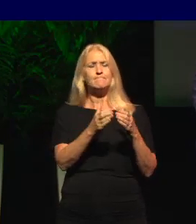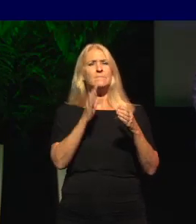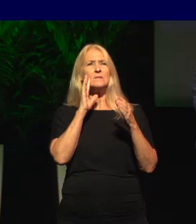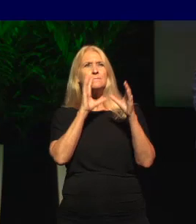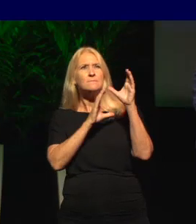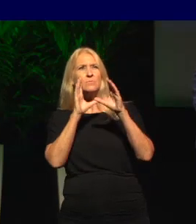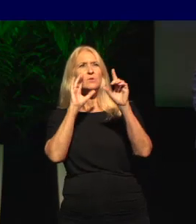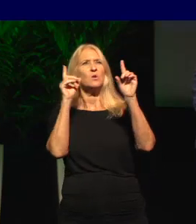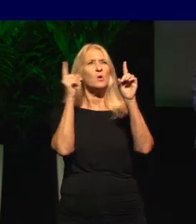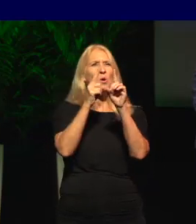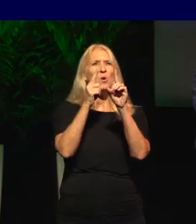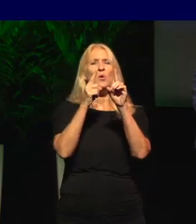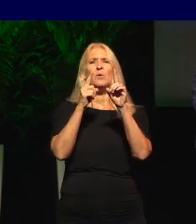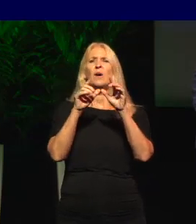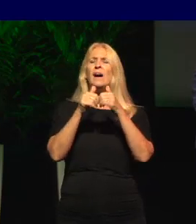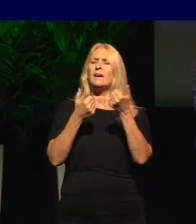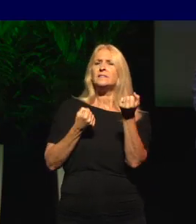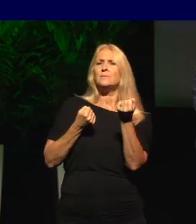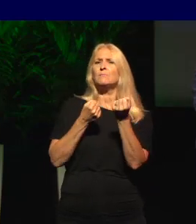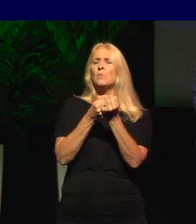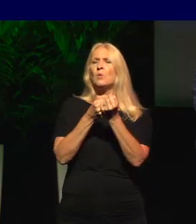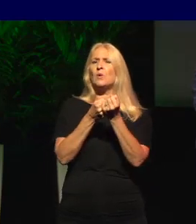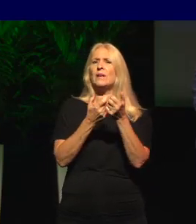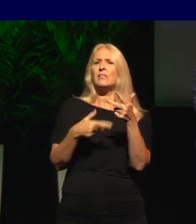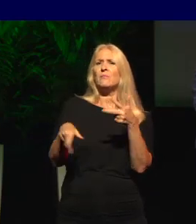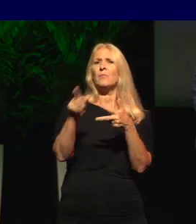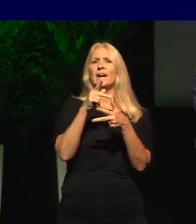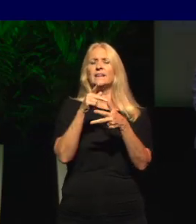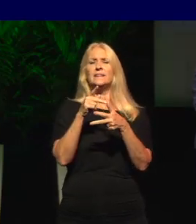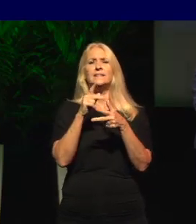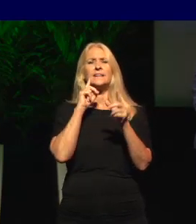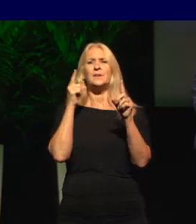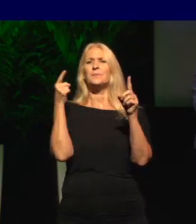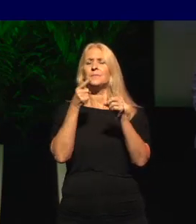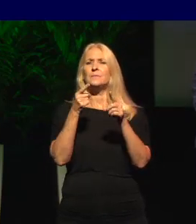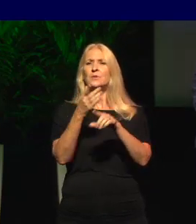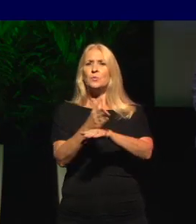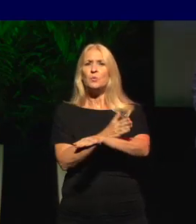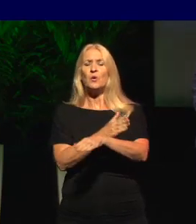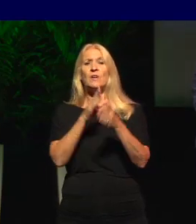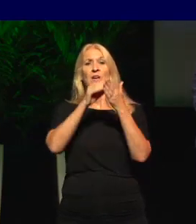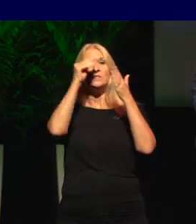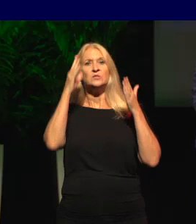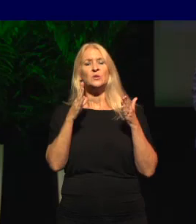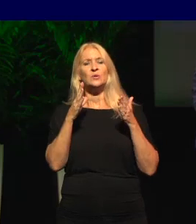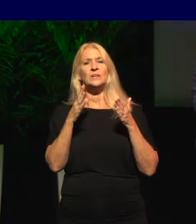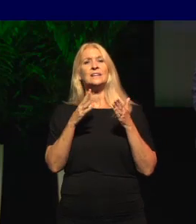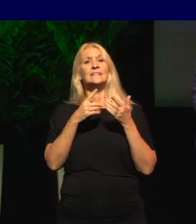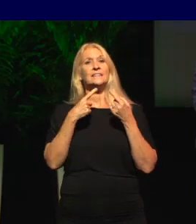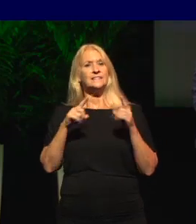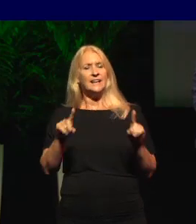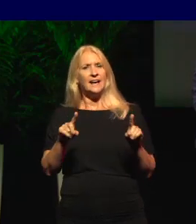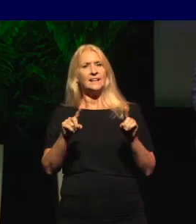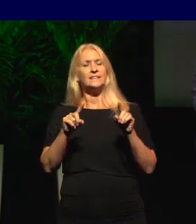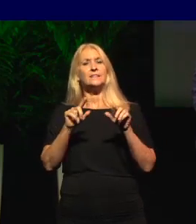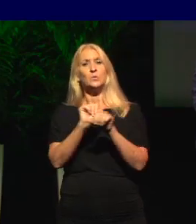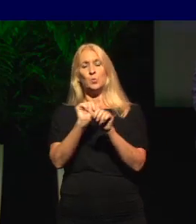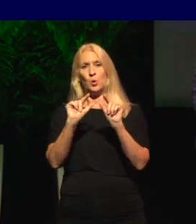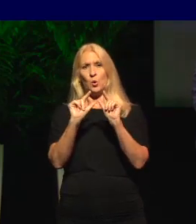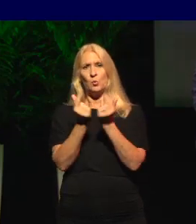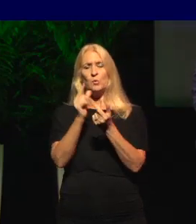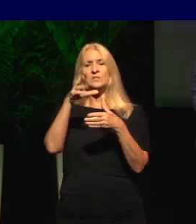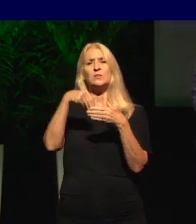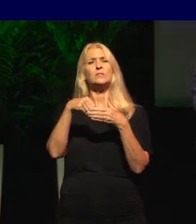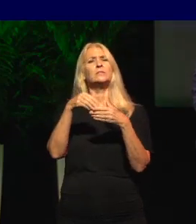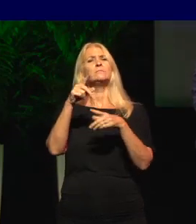that would best support these priorities in our mission of improving student success. These work groups represented a wide variety of